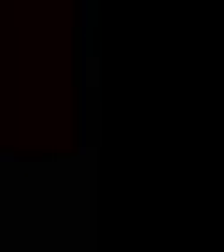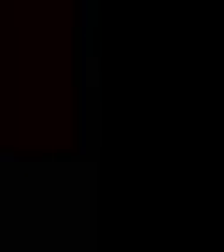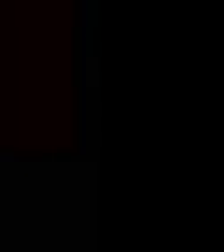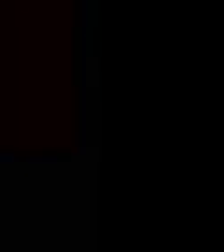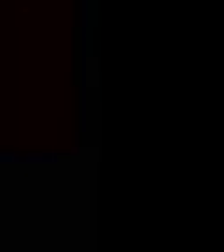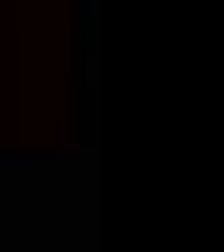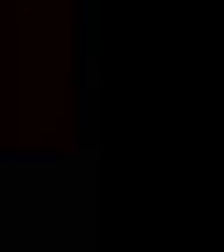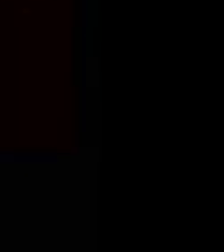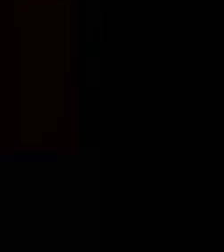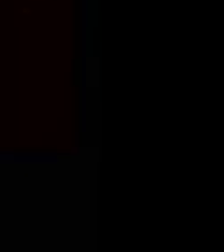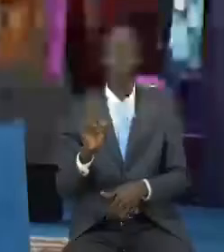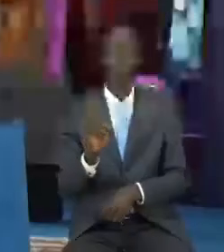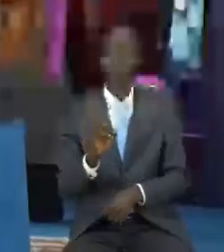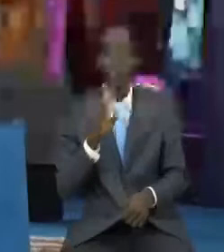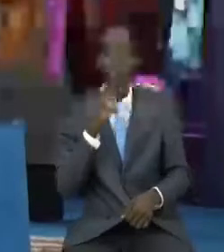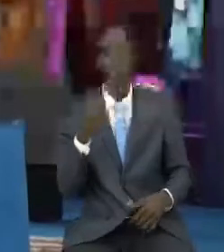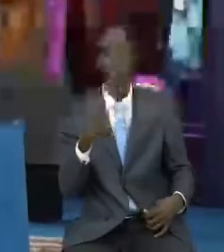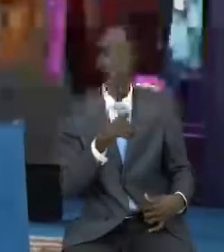Beginning.